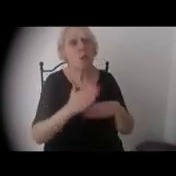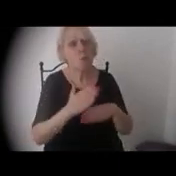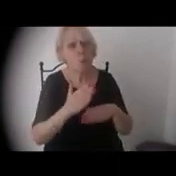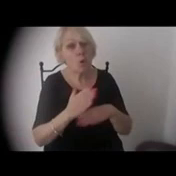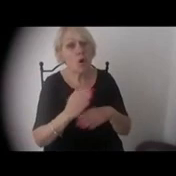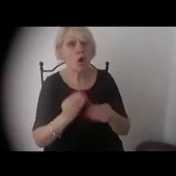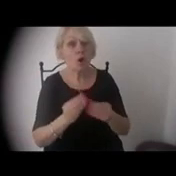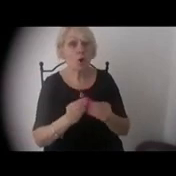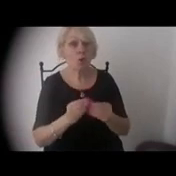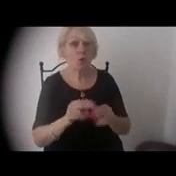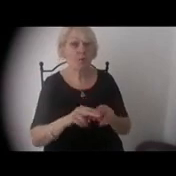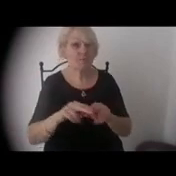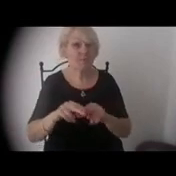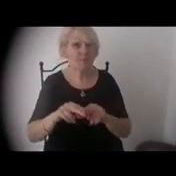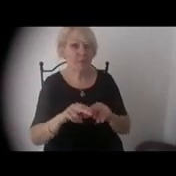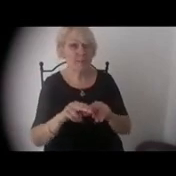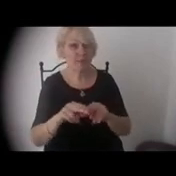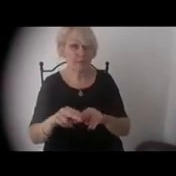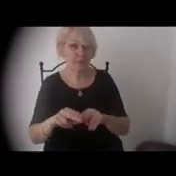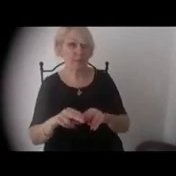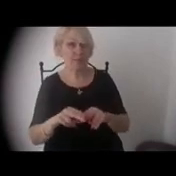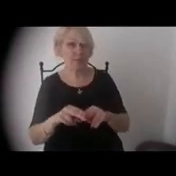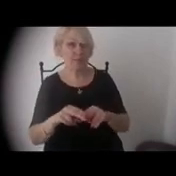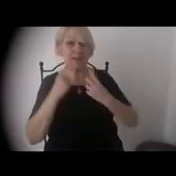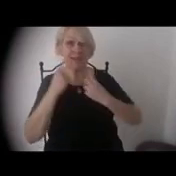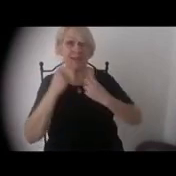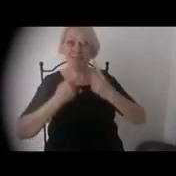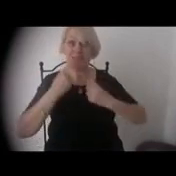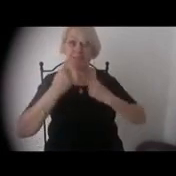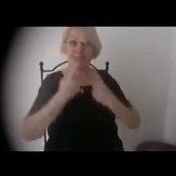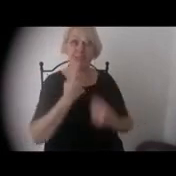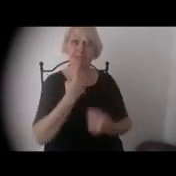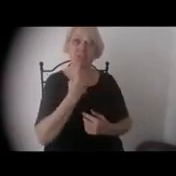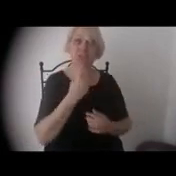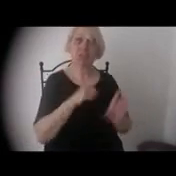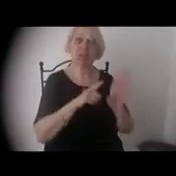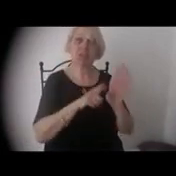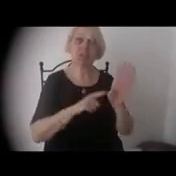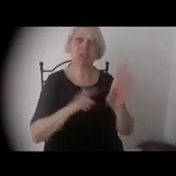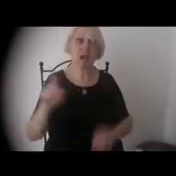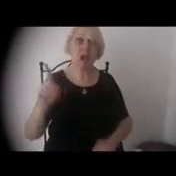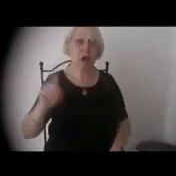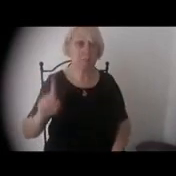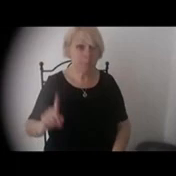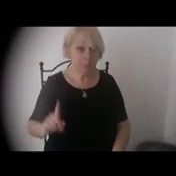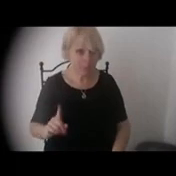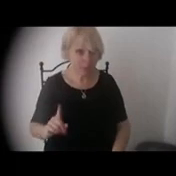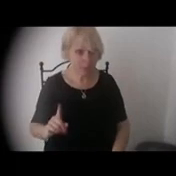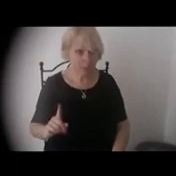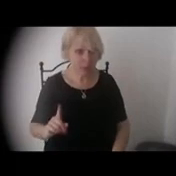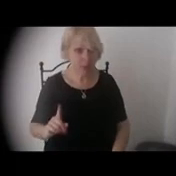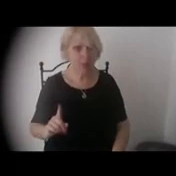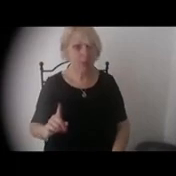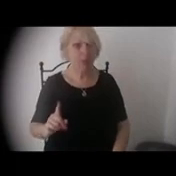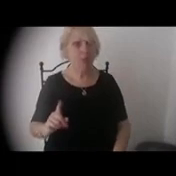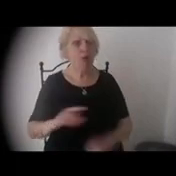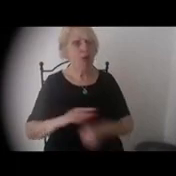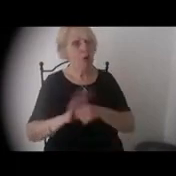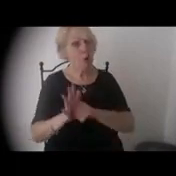the data says young people are in no real danger. I mean, admittedly, there's going to be occasions, but